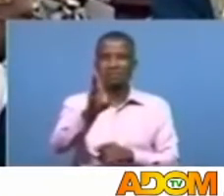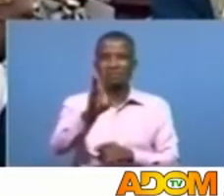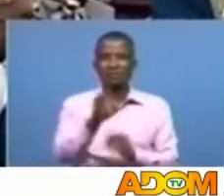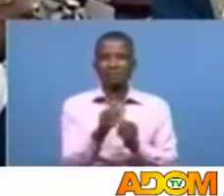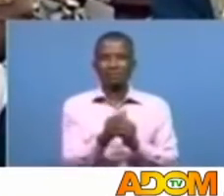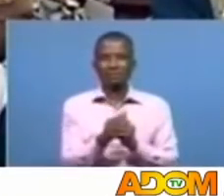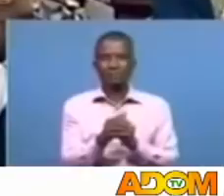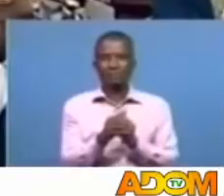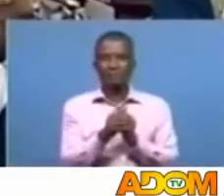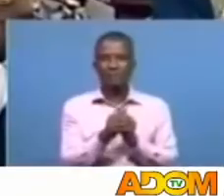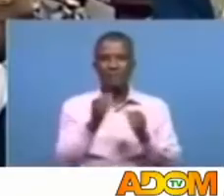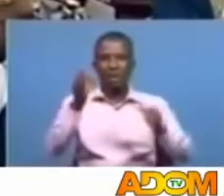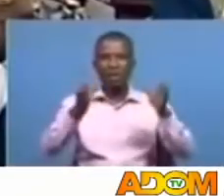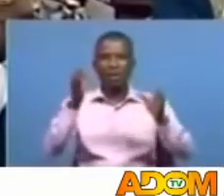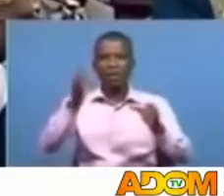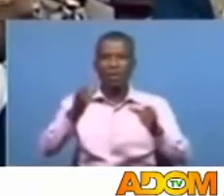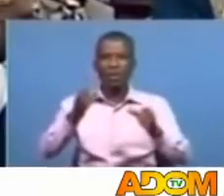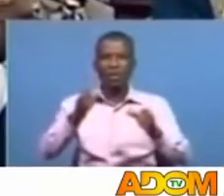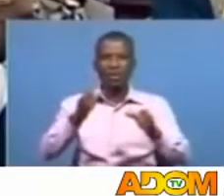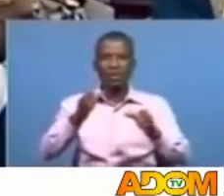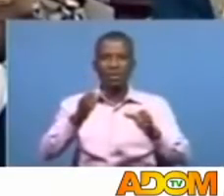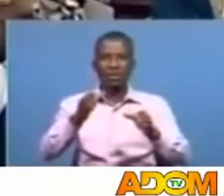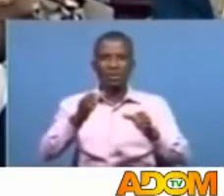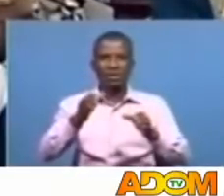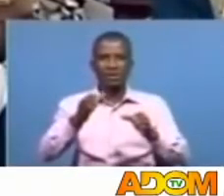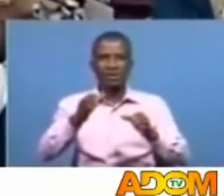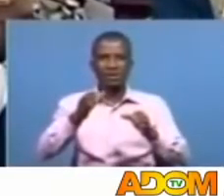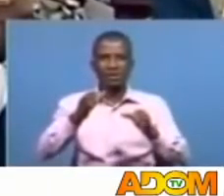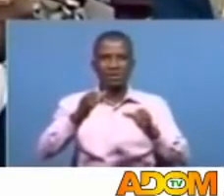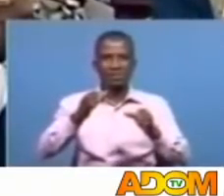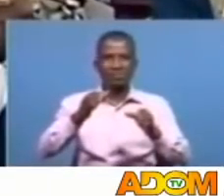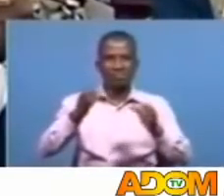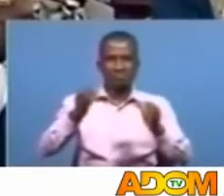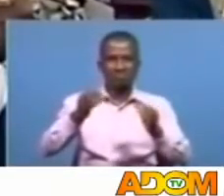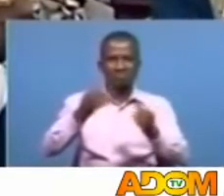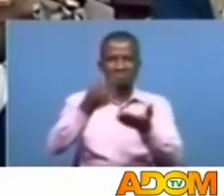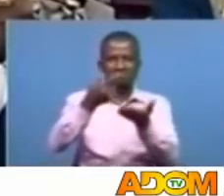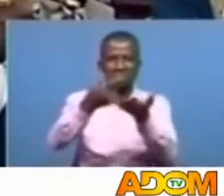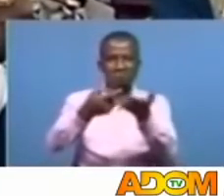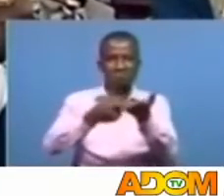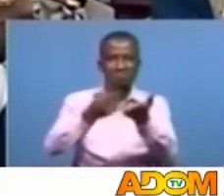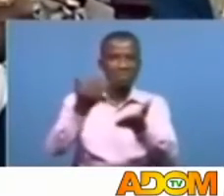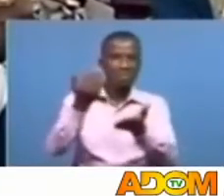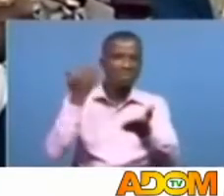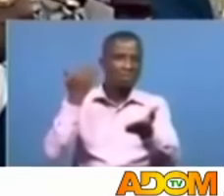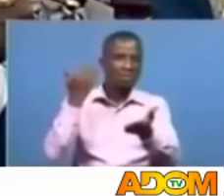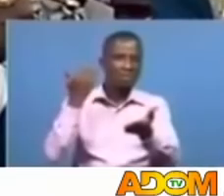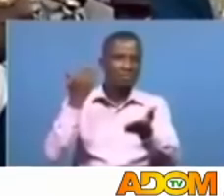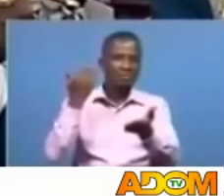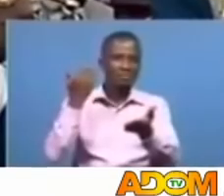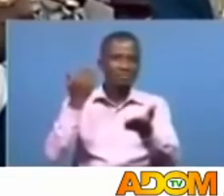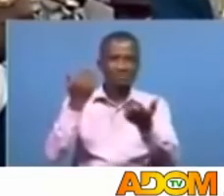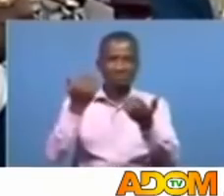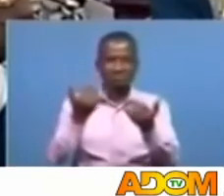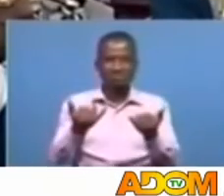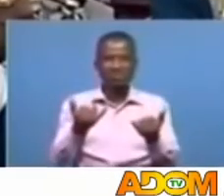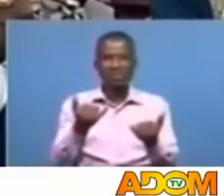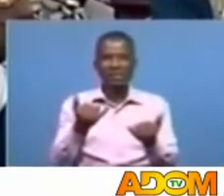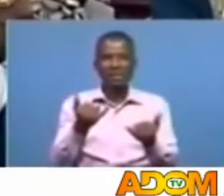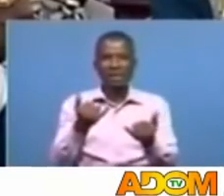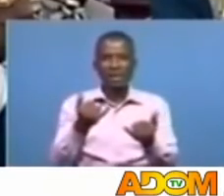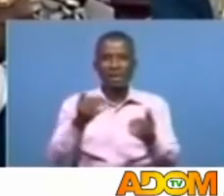371, where the Court of Appeal, the then Apex Court, proceeded as follows. And this is